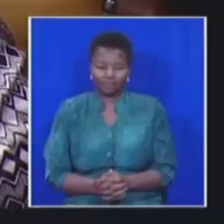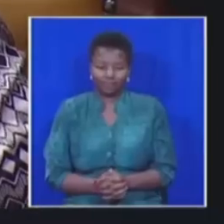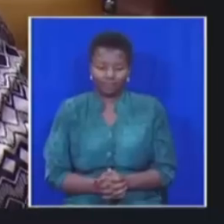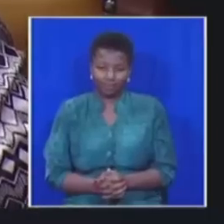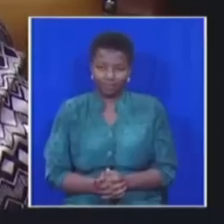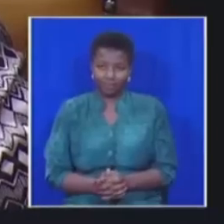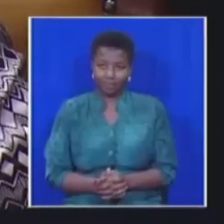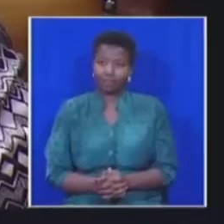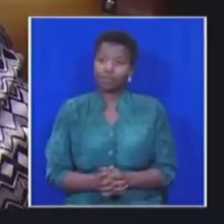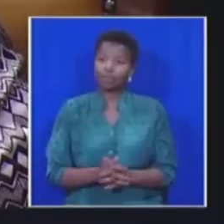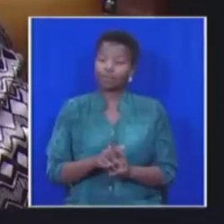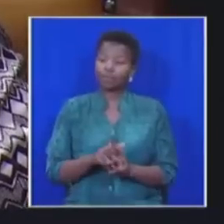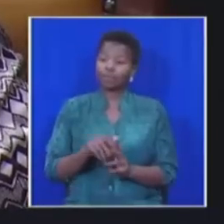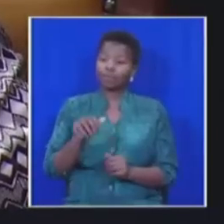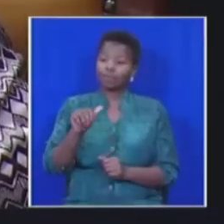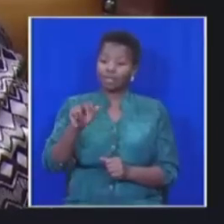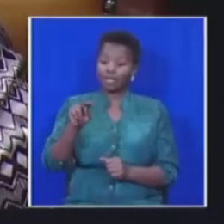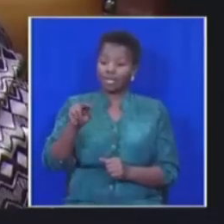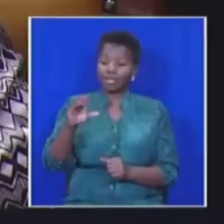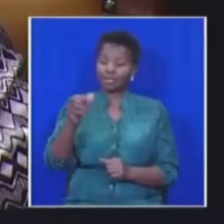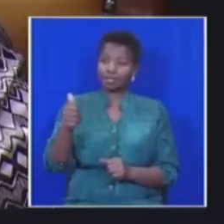Honorable Chief Whip.